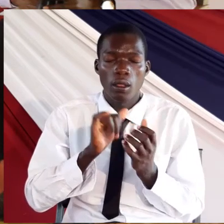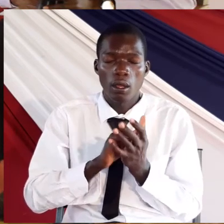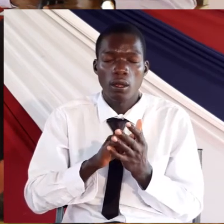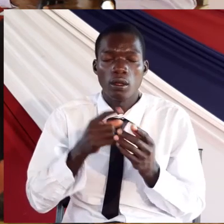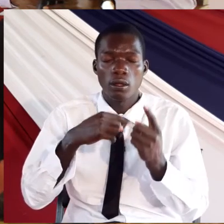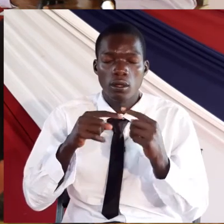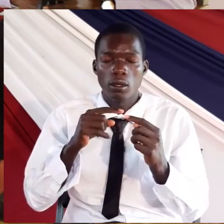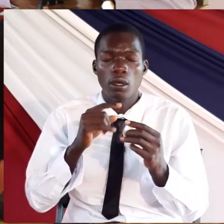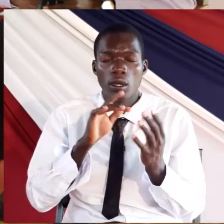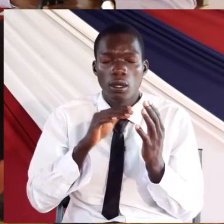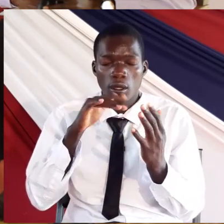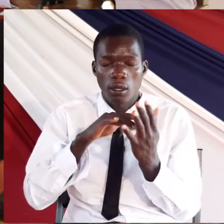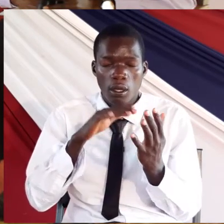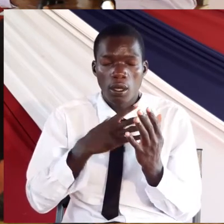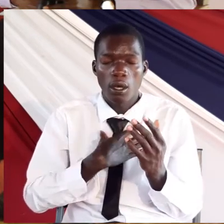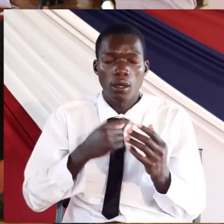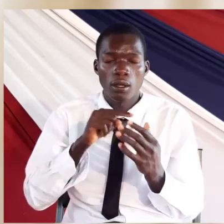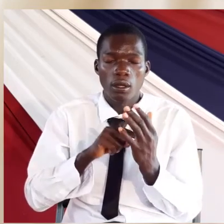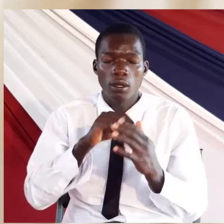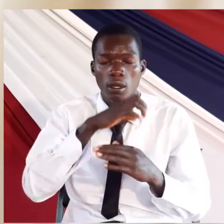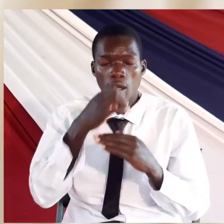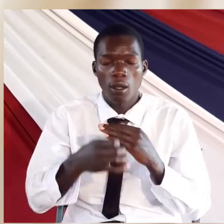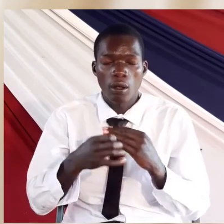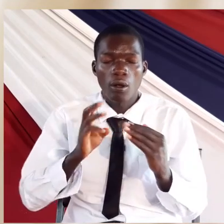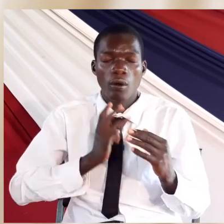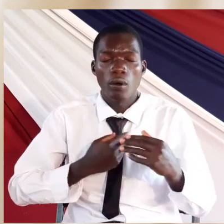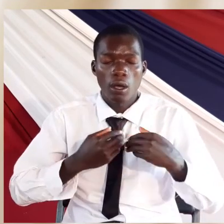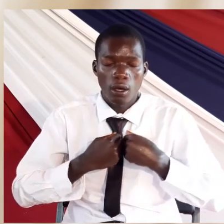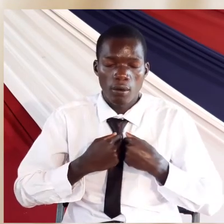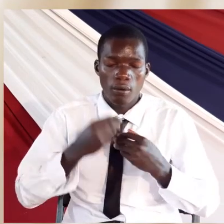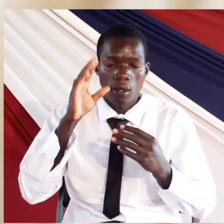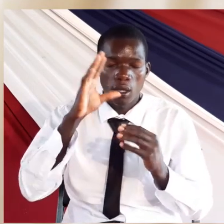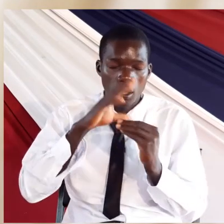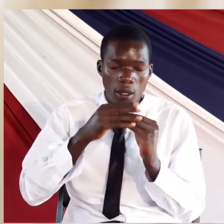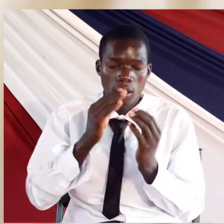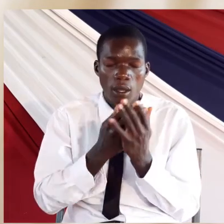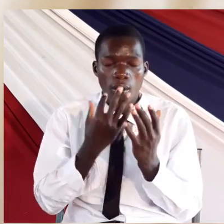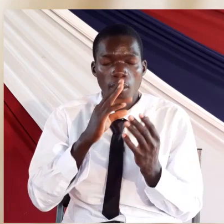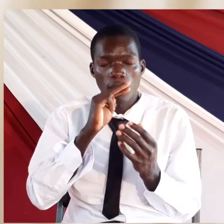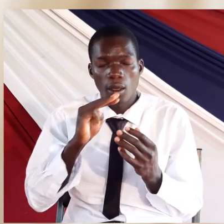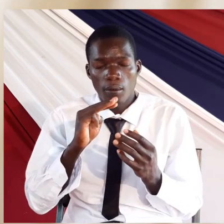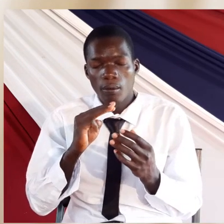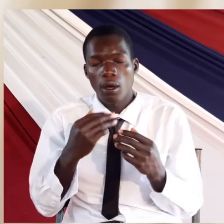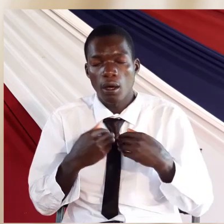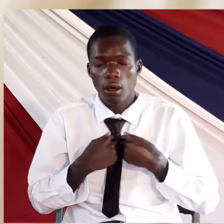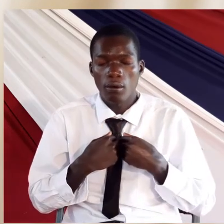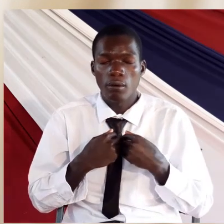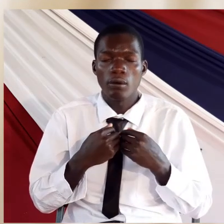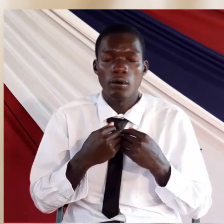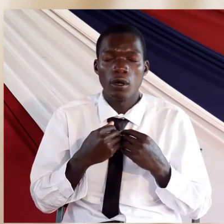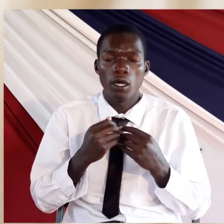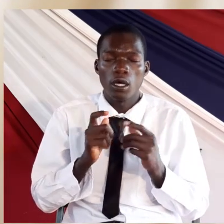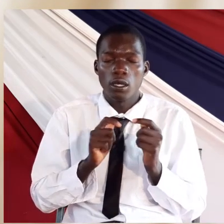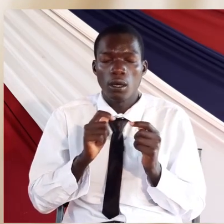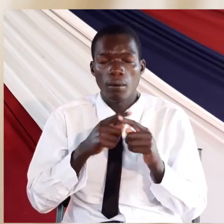this study, and we've come to its end. We have presented issues that some of them have controversies,